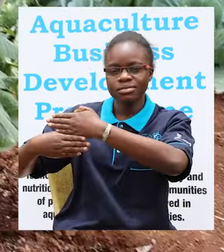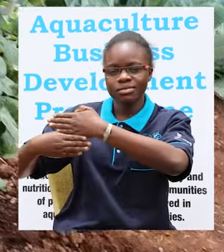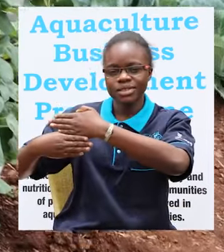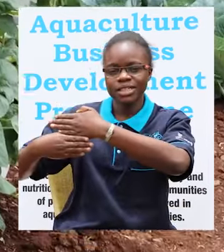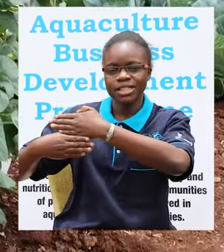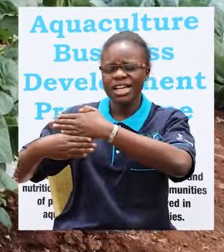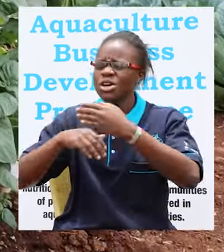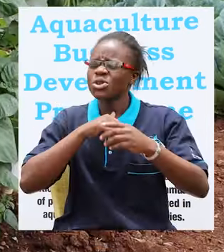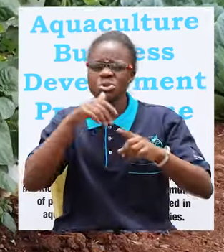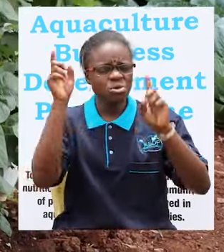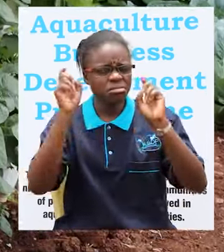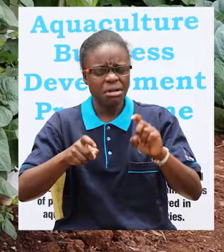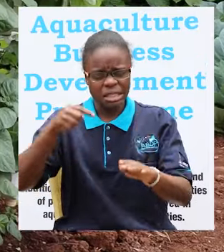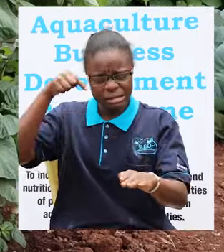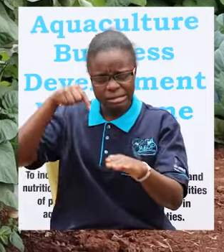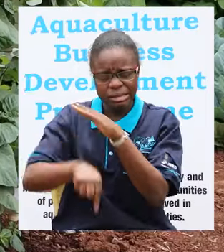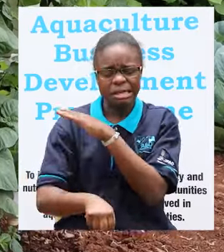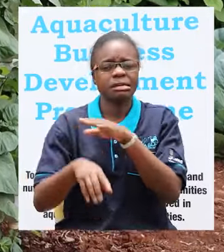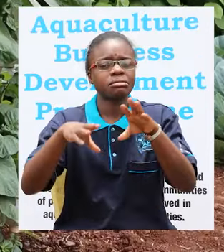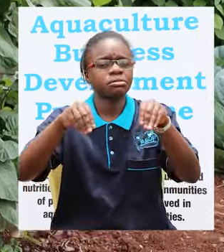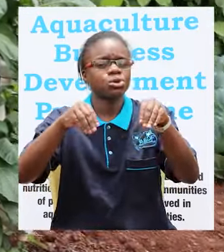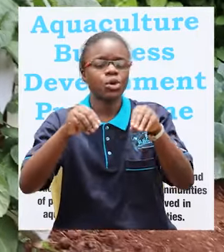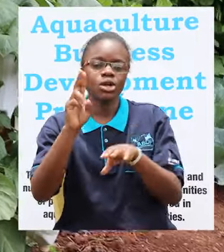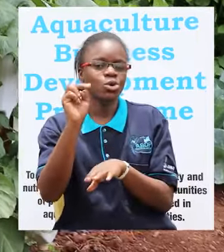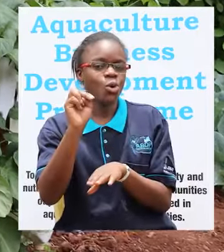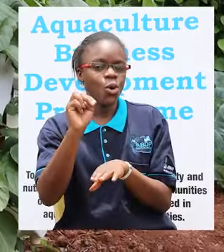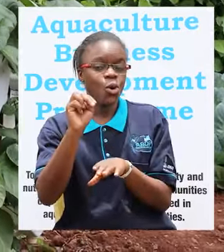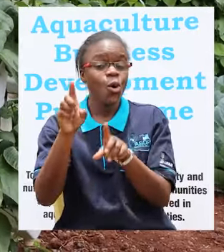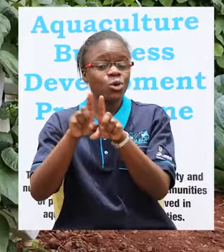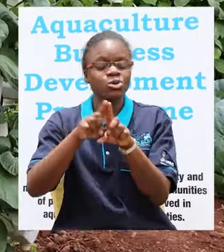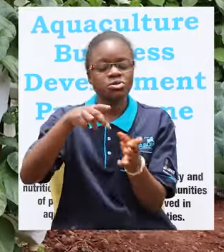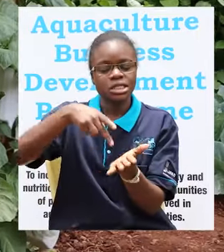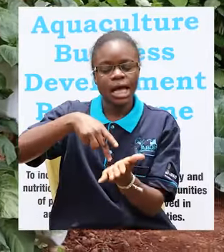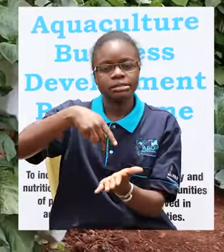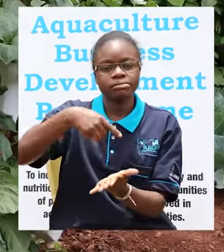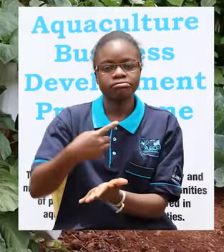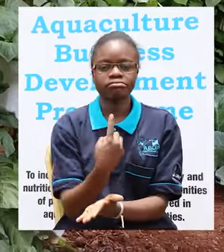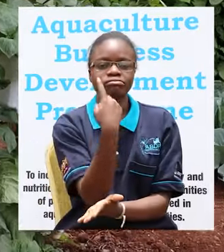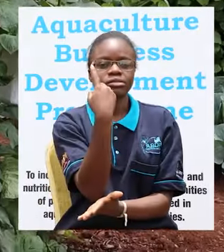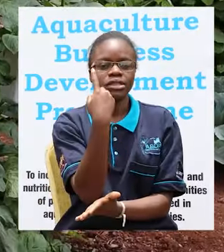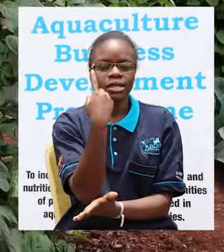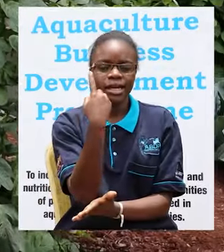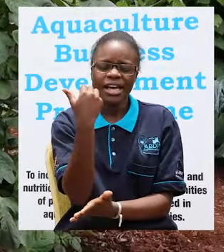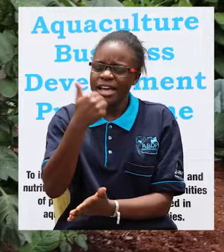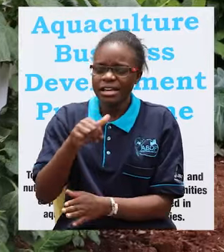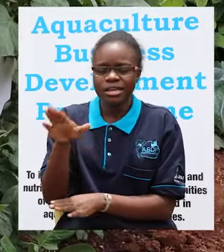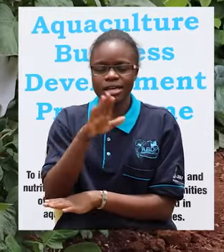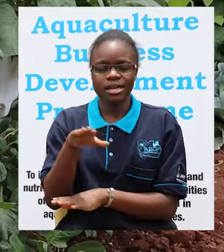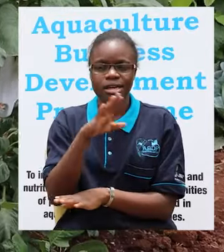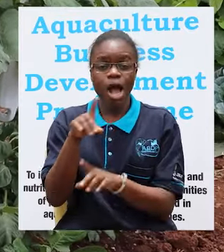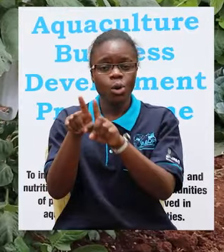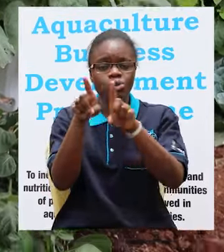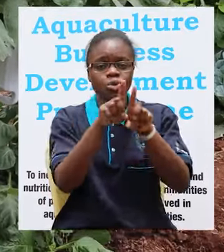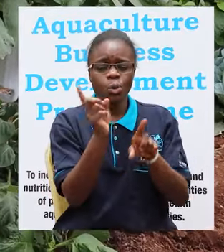any hedge, and it doesn't have to be dug in the soil. It can also be just a standalone unit in